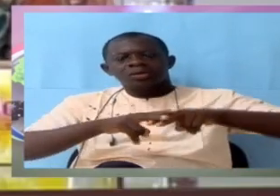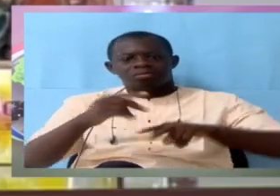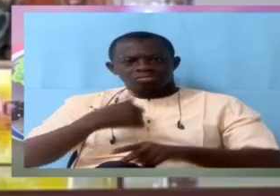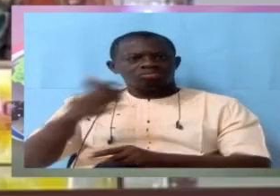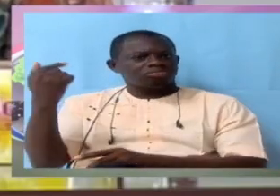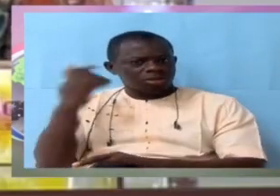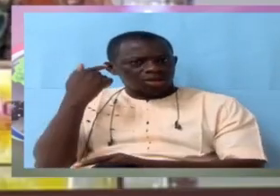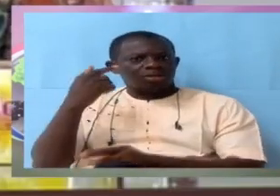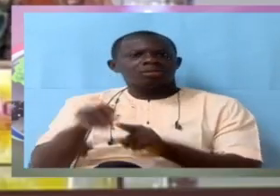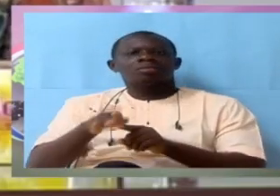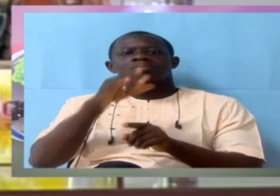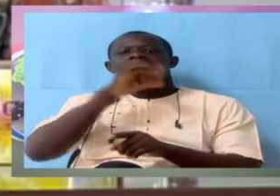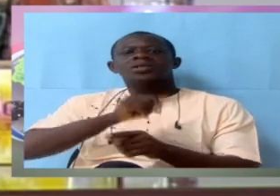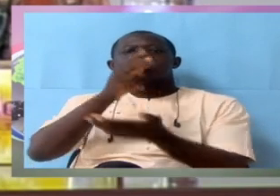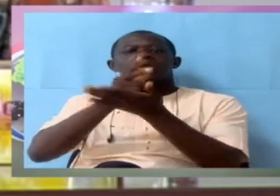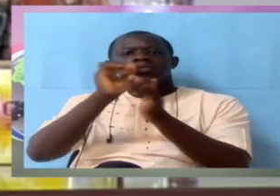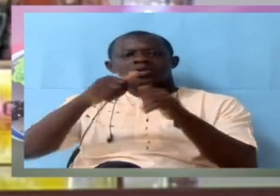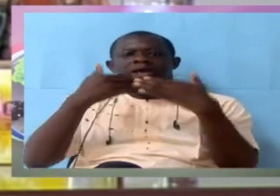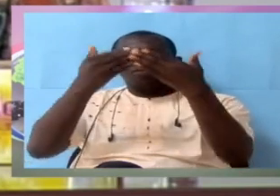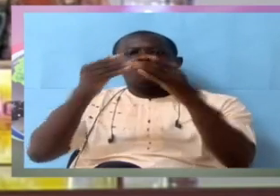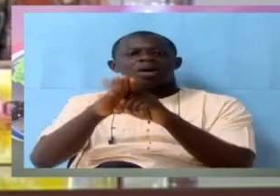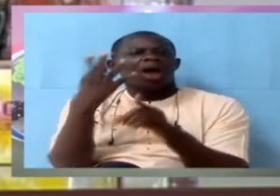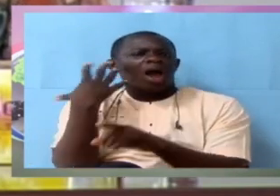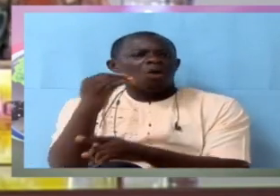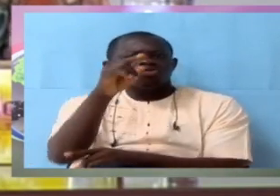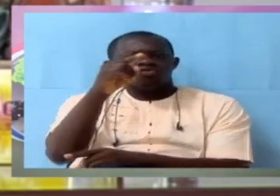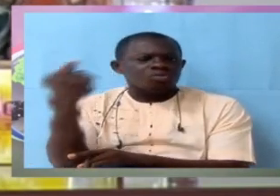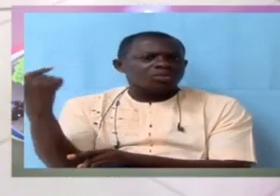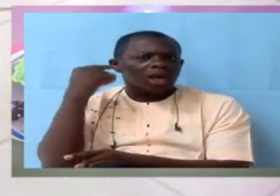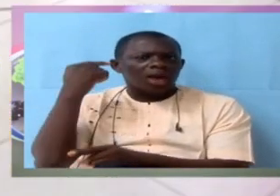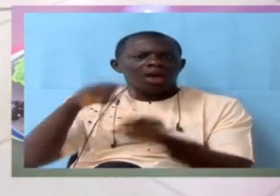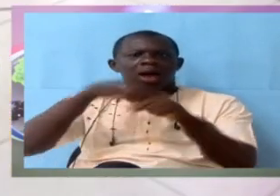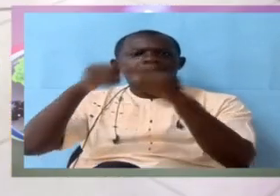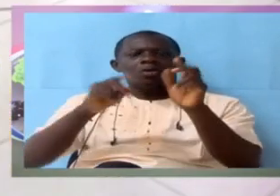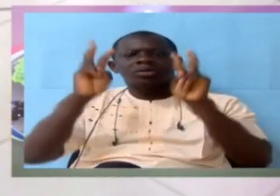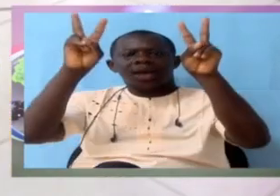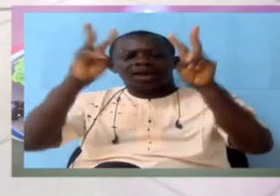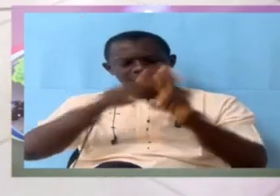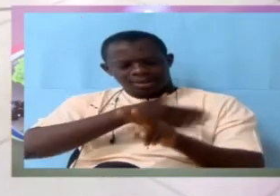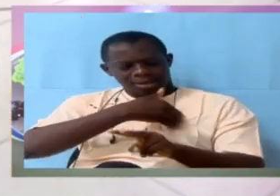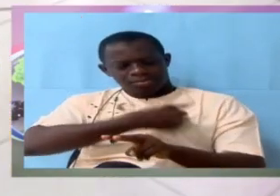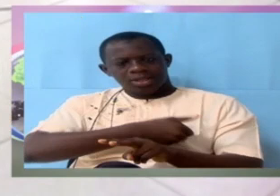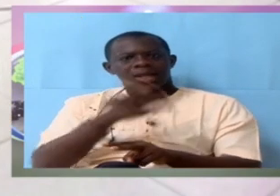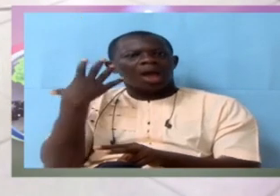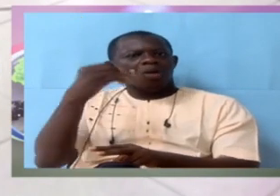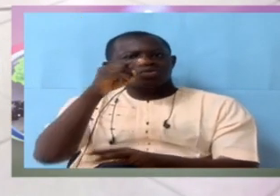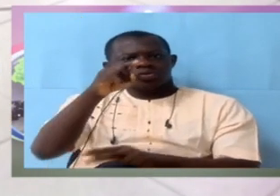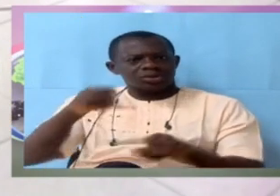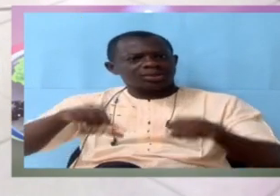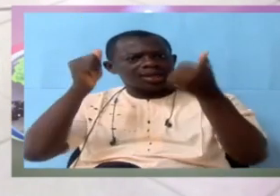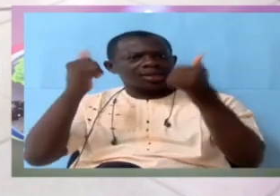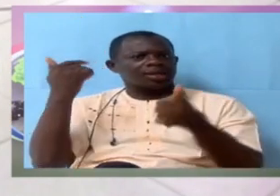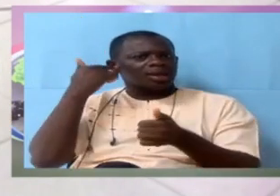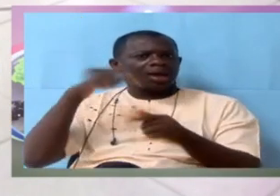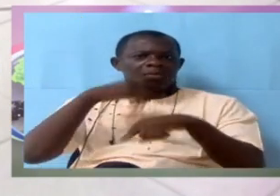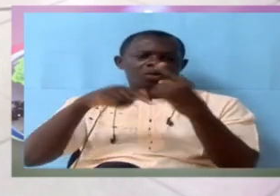commission how you heard about the said Yaya Jammeh treatment? Silang Mr. Sedo, for isa fono nye Yaya Jammeh la nying jara li program